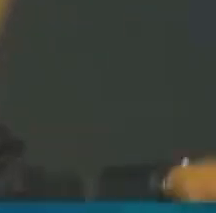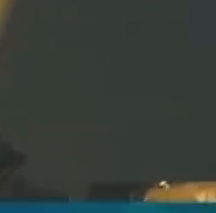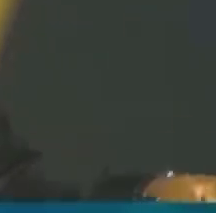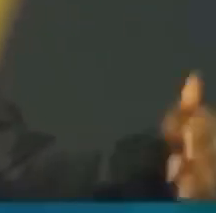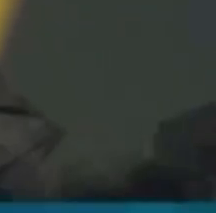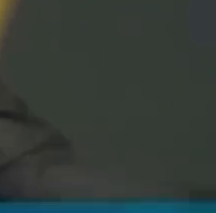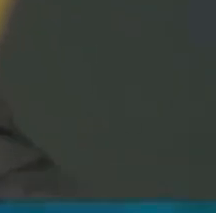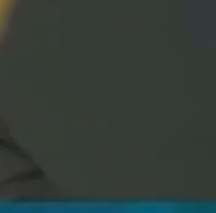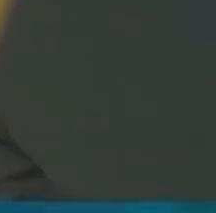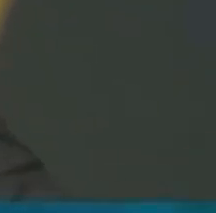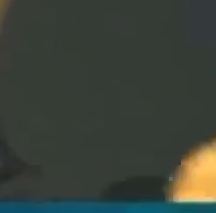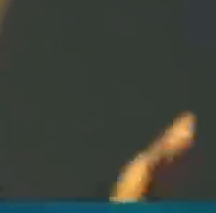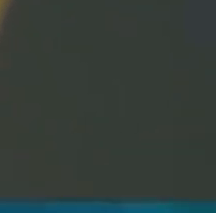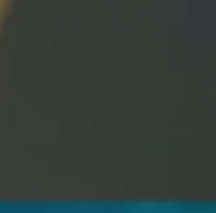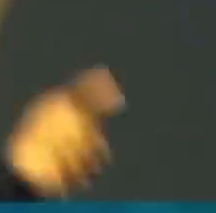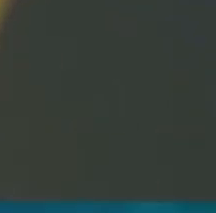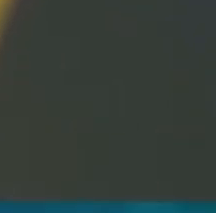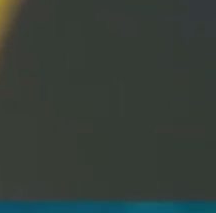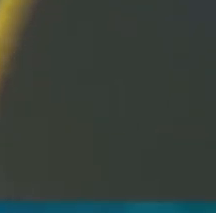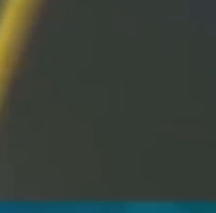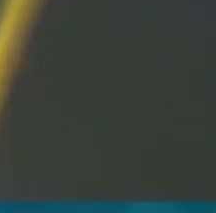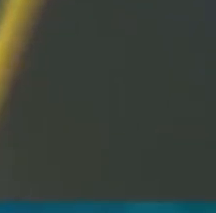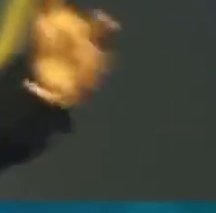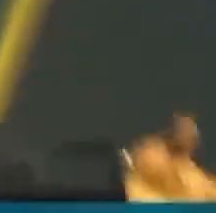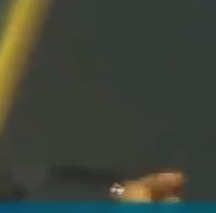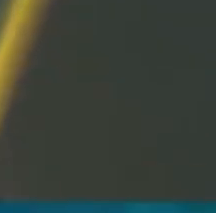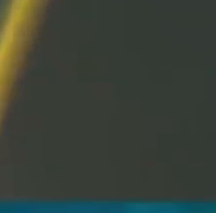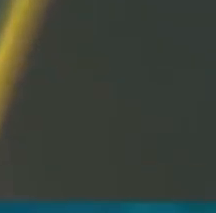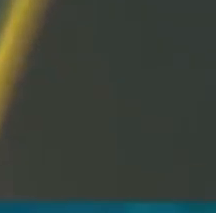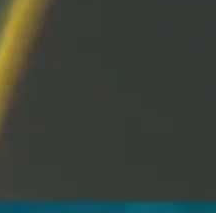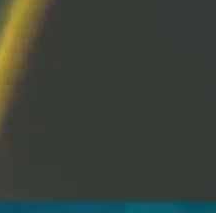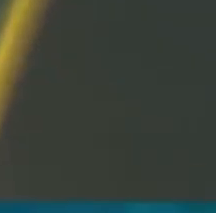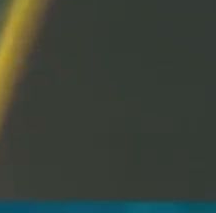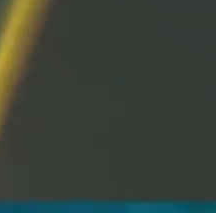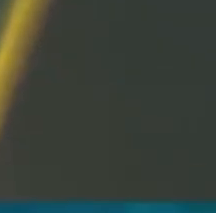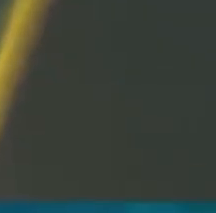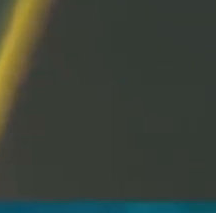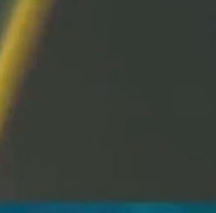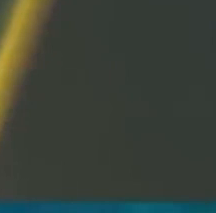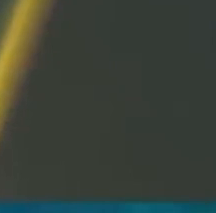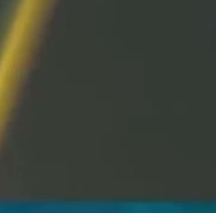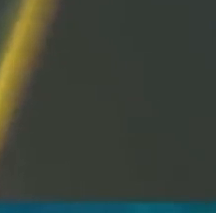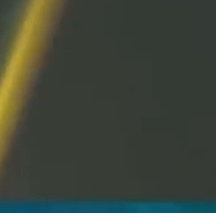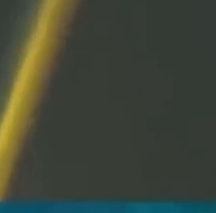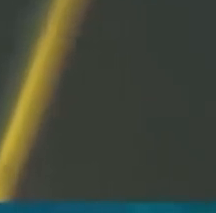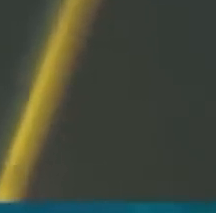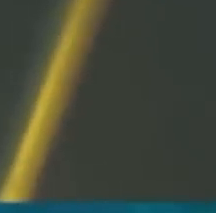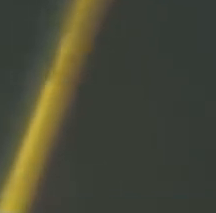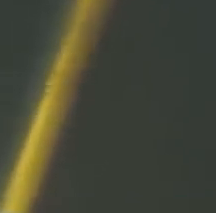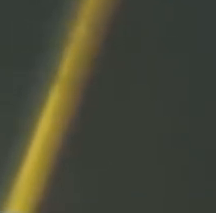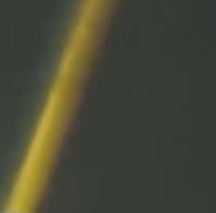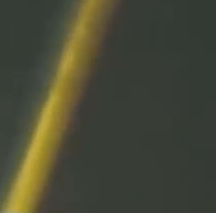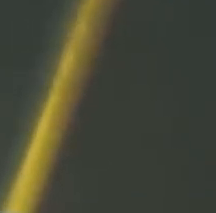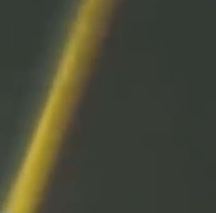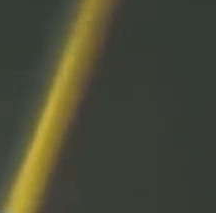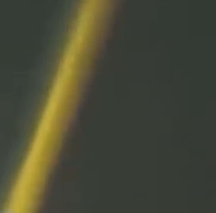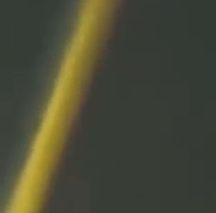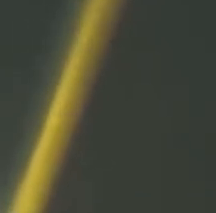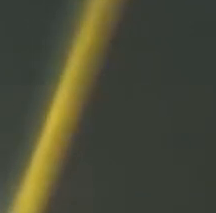diverse manners he speak. Now he has spoken to us through his son. So there are